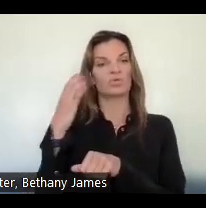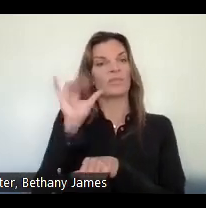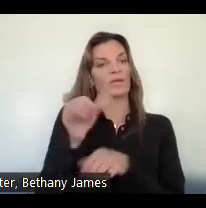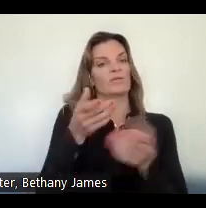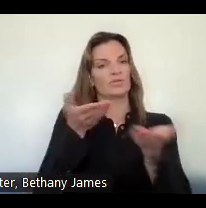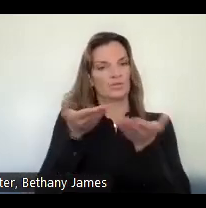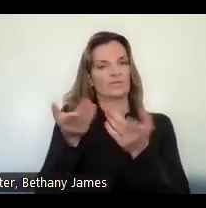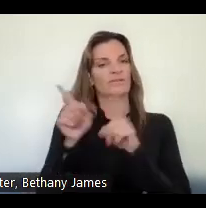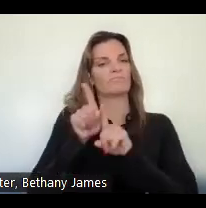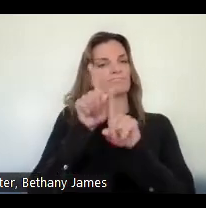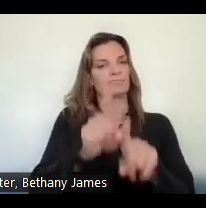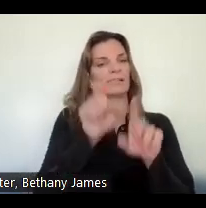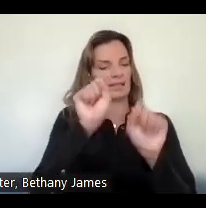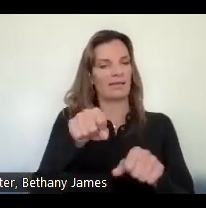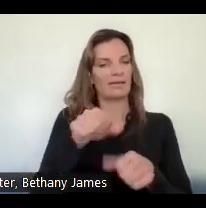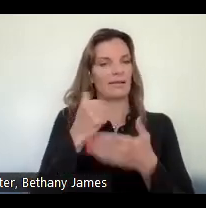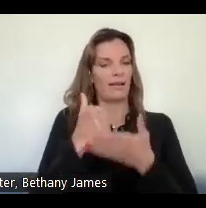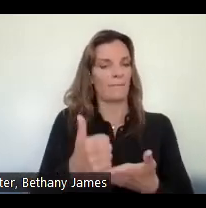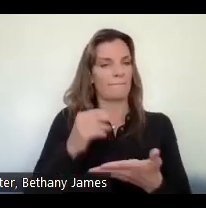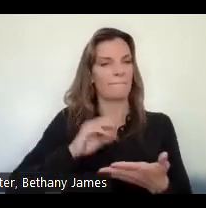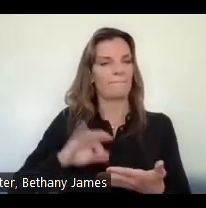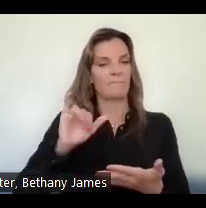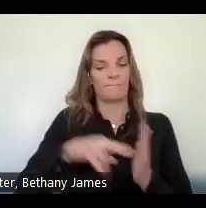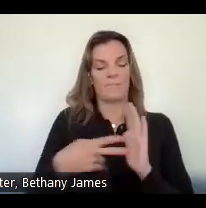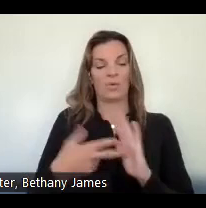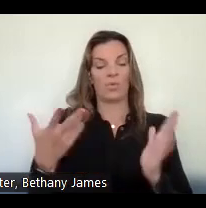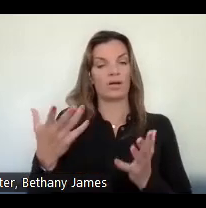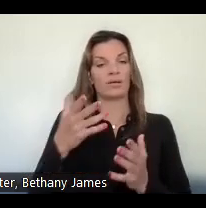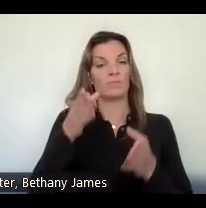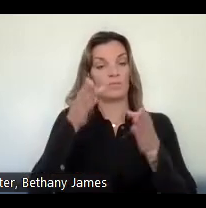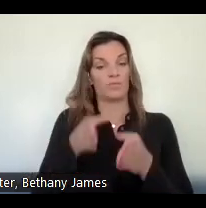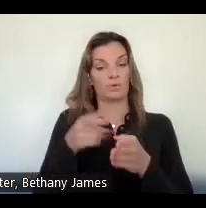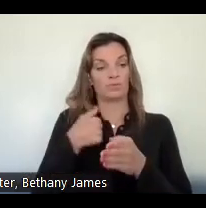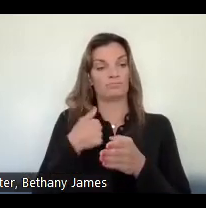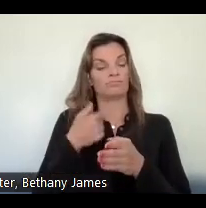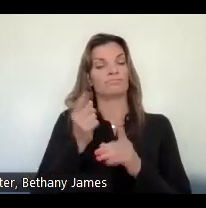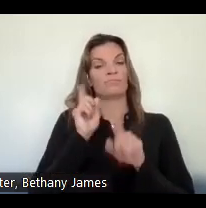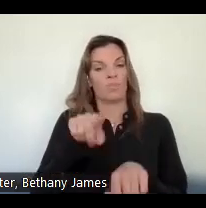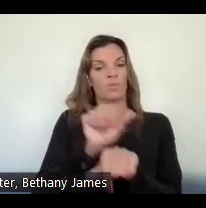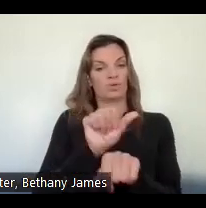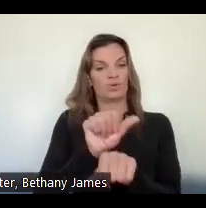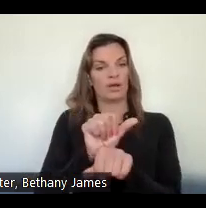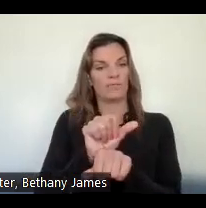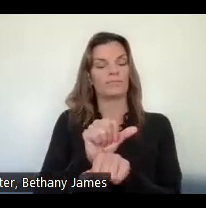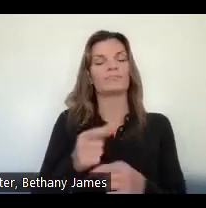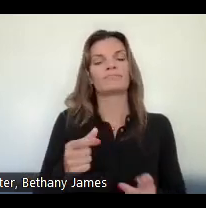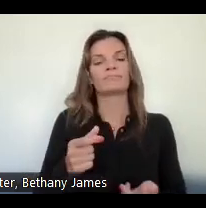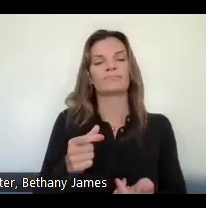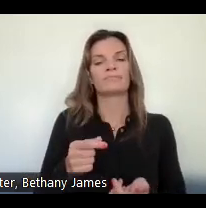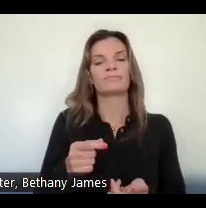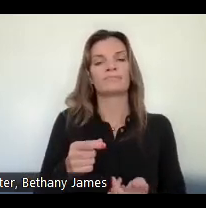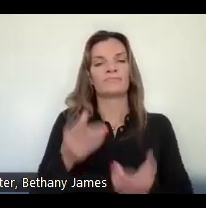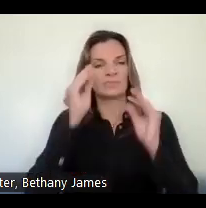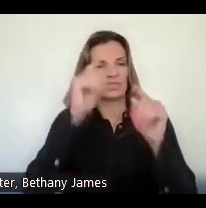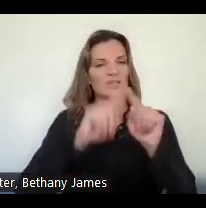this limitation. A job coach is someone who would come to the individual's job and help teach some organizational skills in the